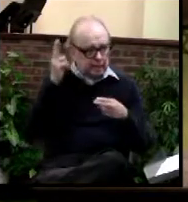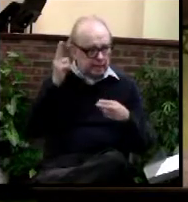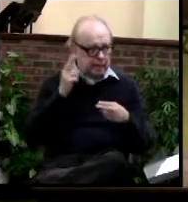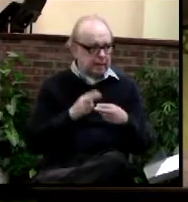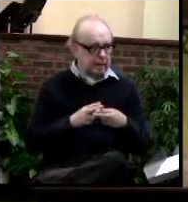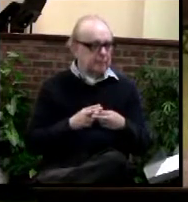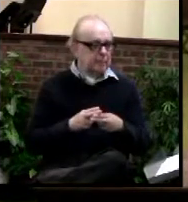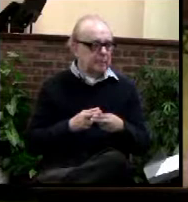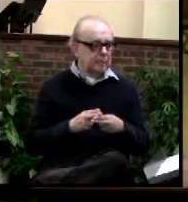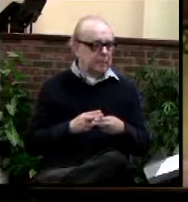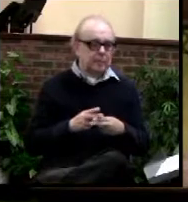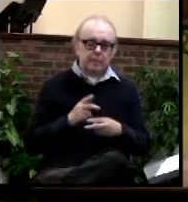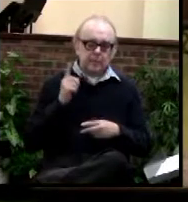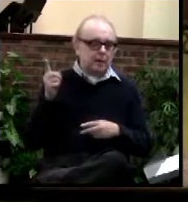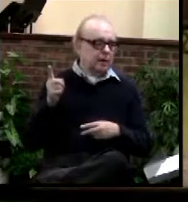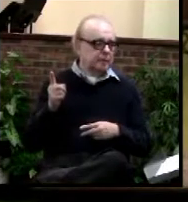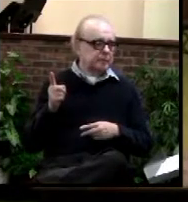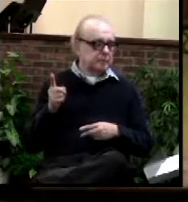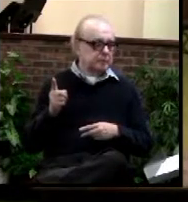I'll hear and I'll answer.